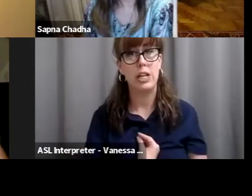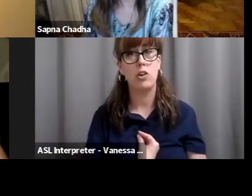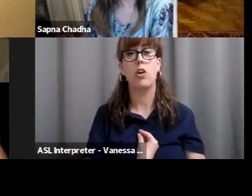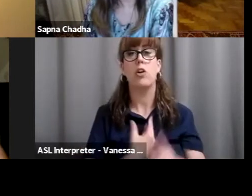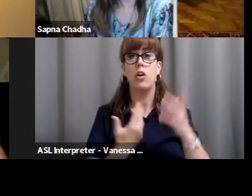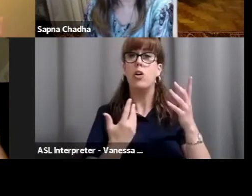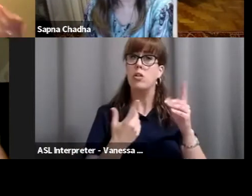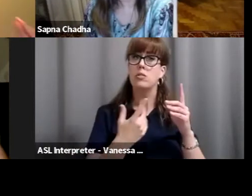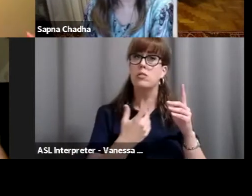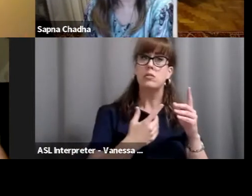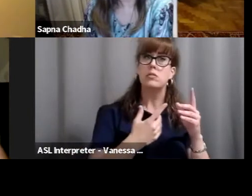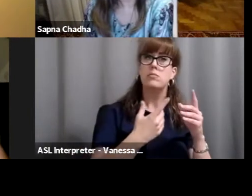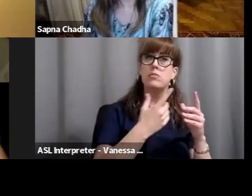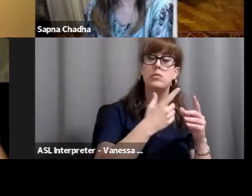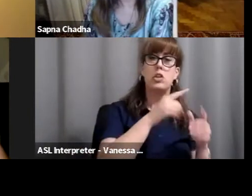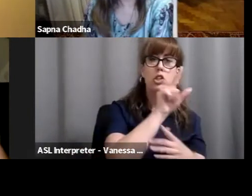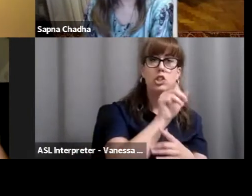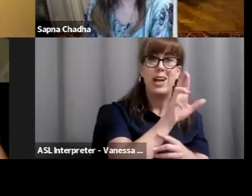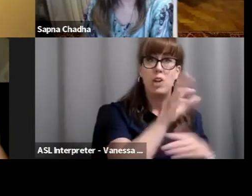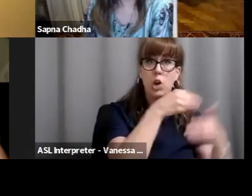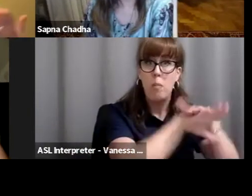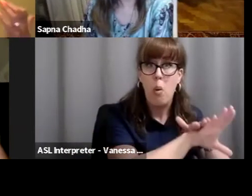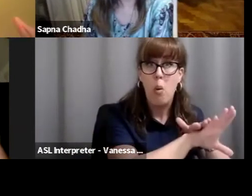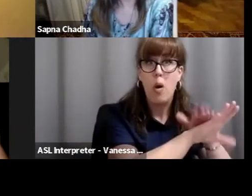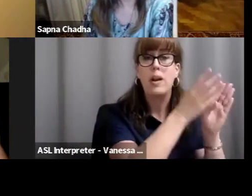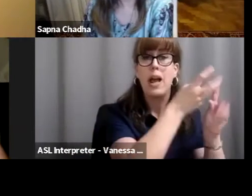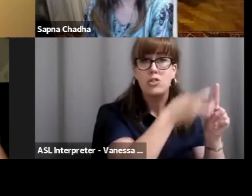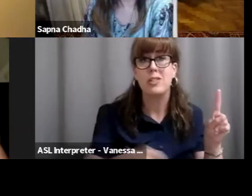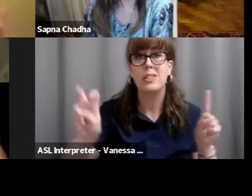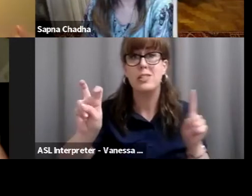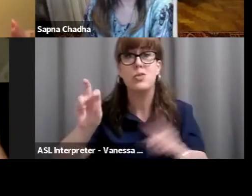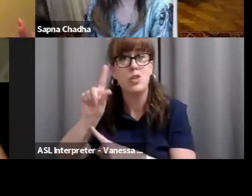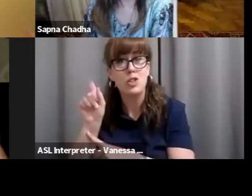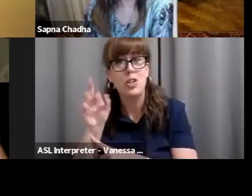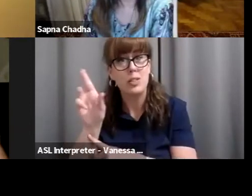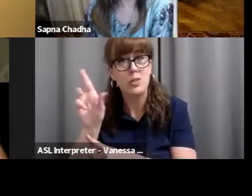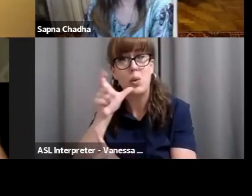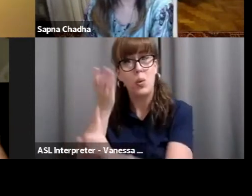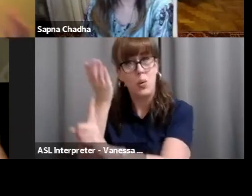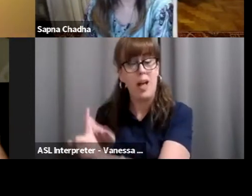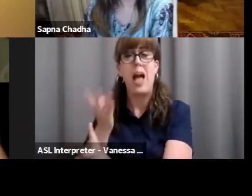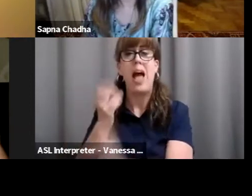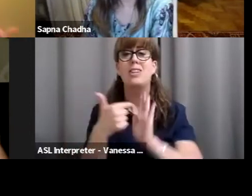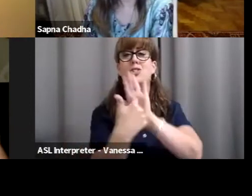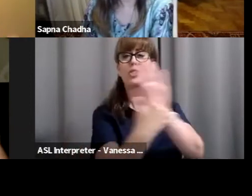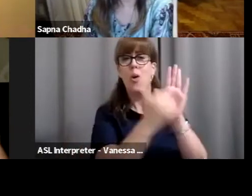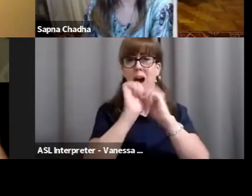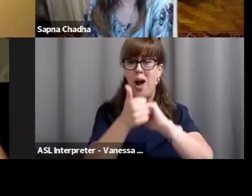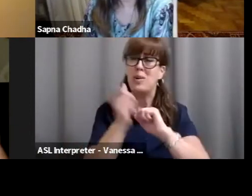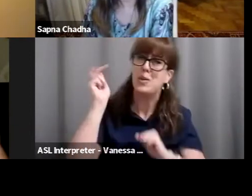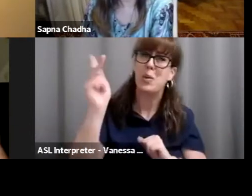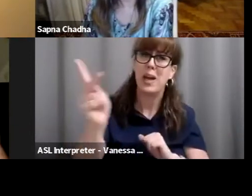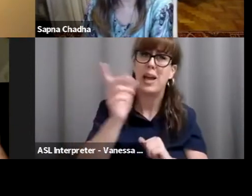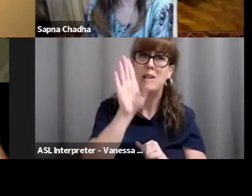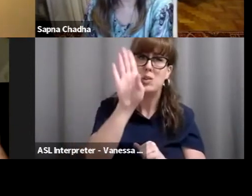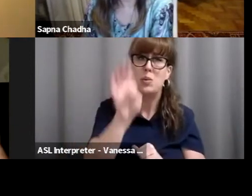one gender to the other, and how the parents are all encompassing, and it's okay to be the way you are, and you are beautiful and pure just as